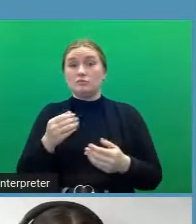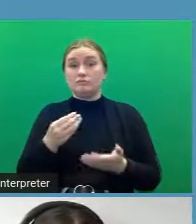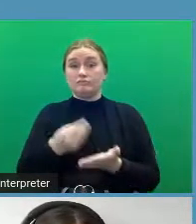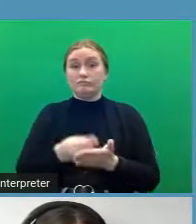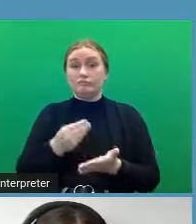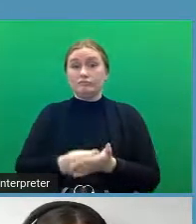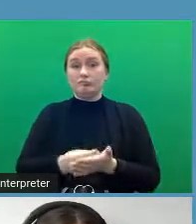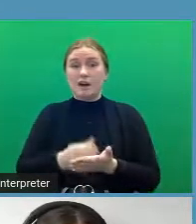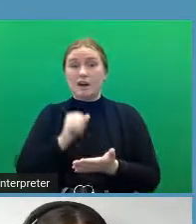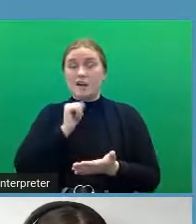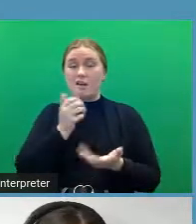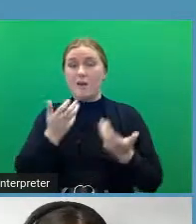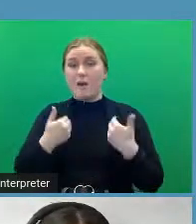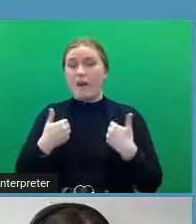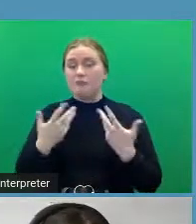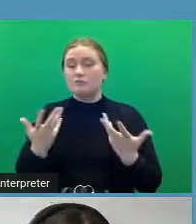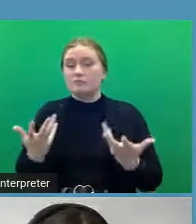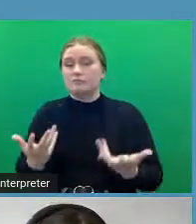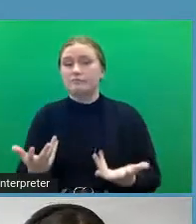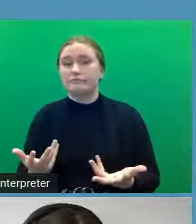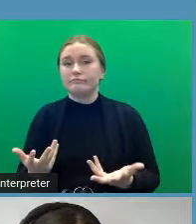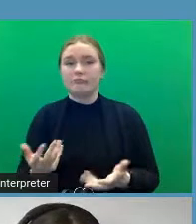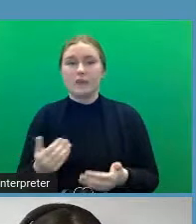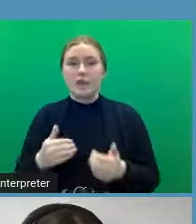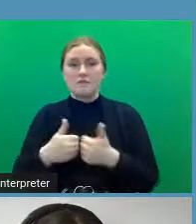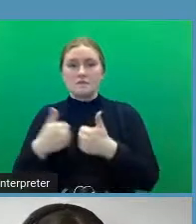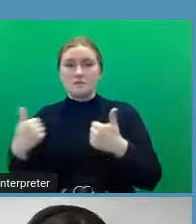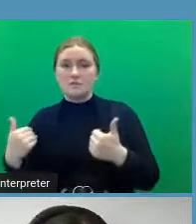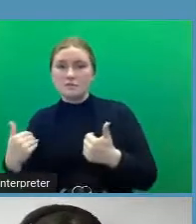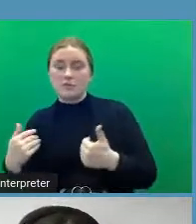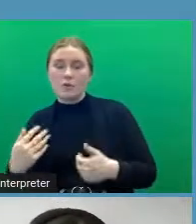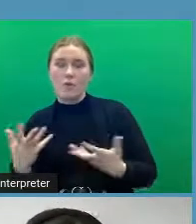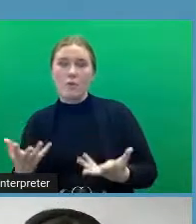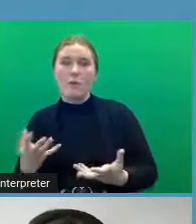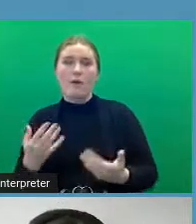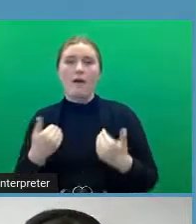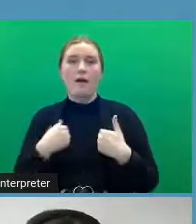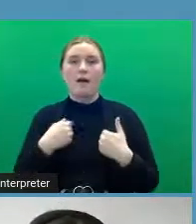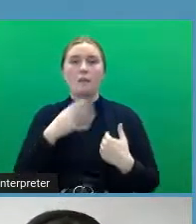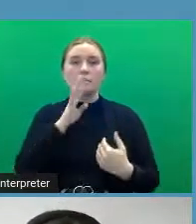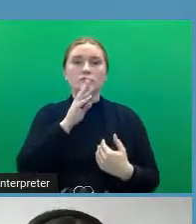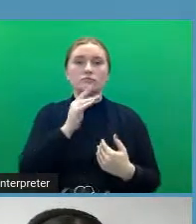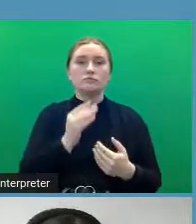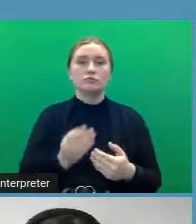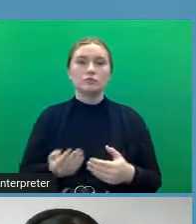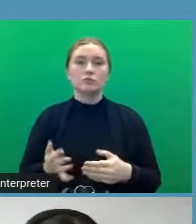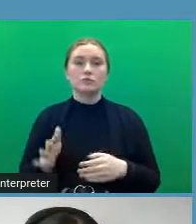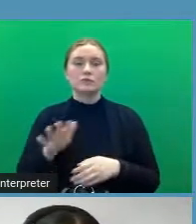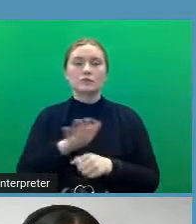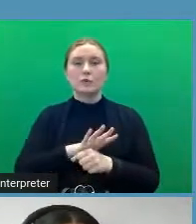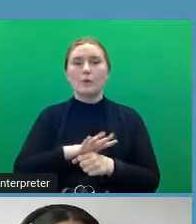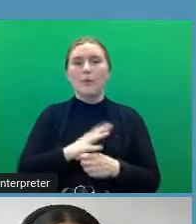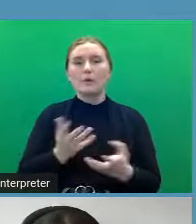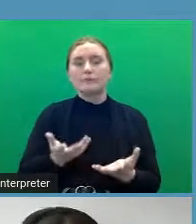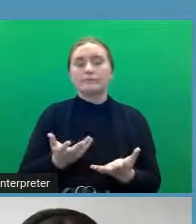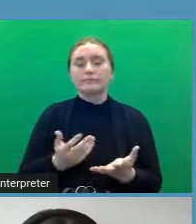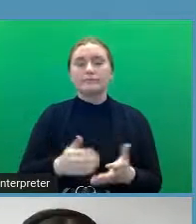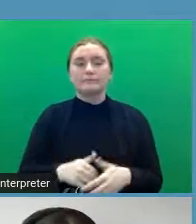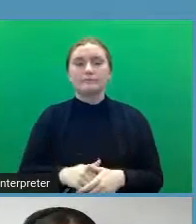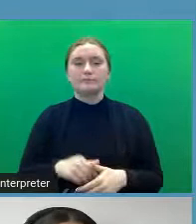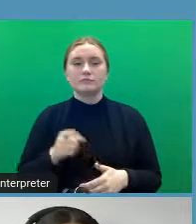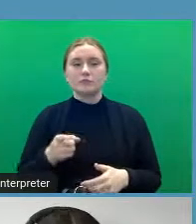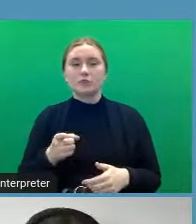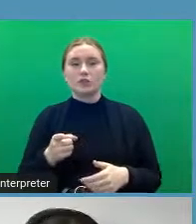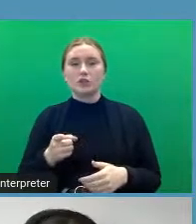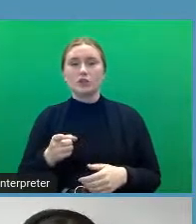create audio description files separately and have a voiceover recording and fit it into the post-production process. You can approach